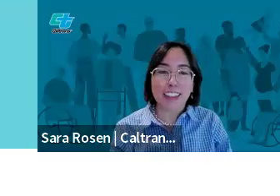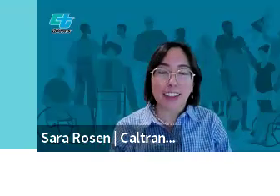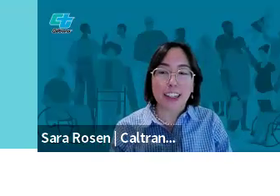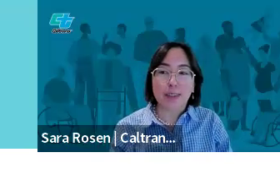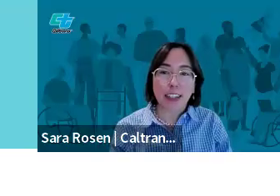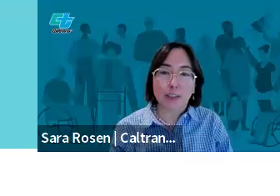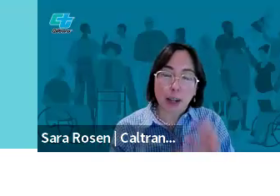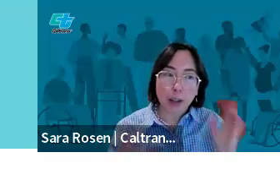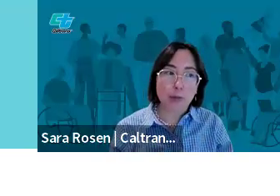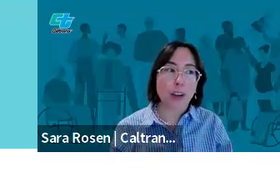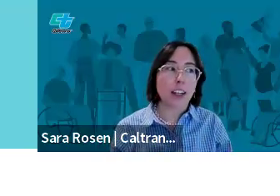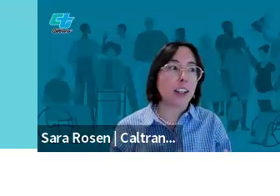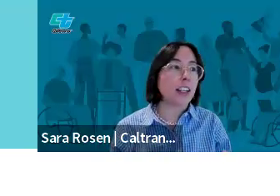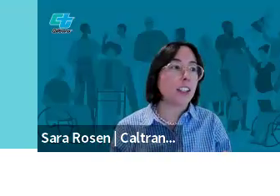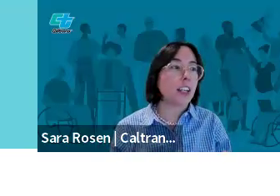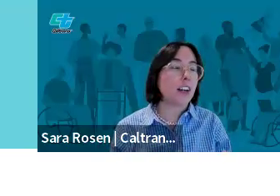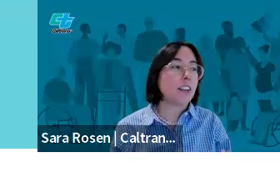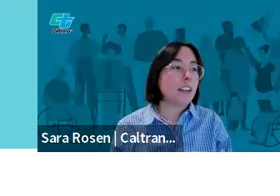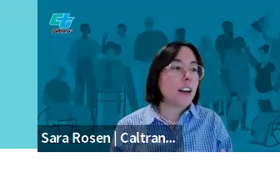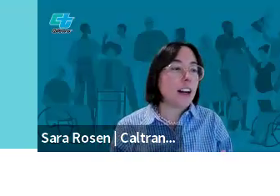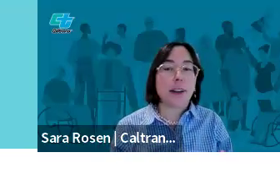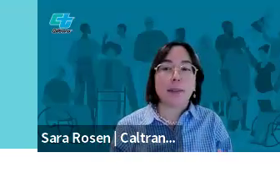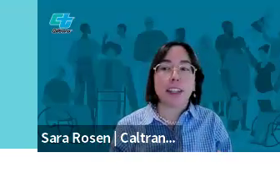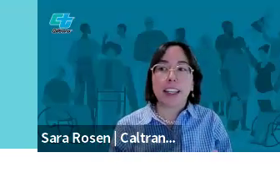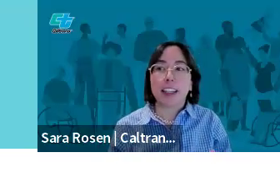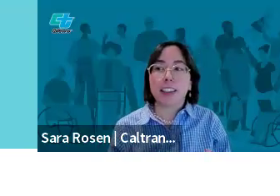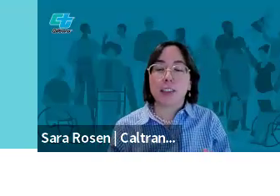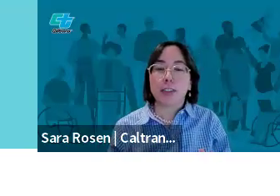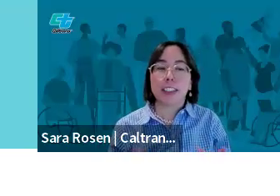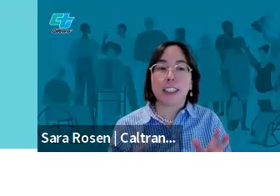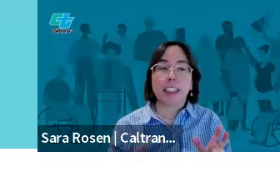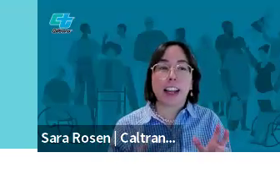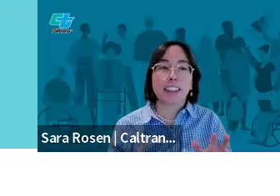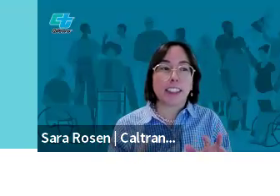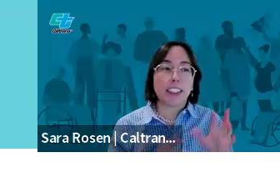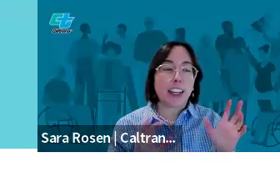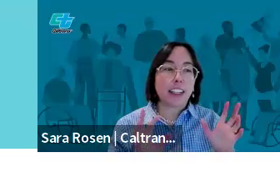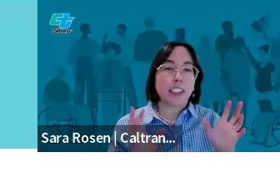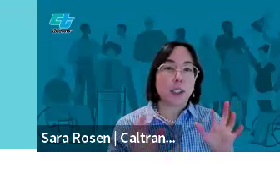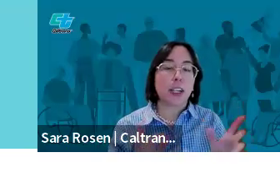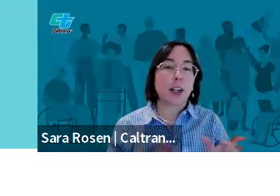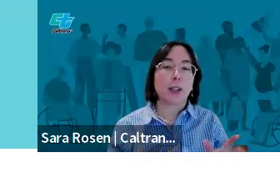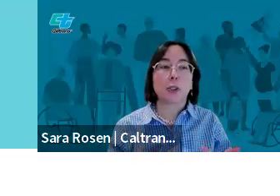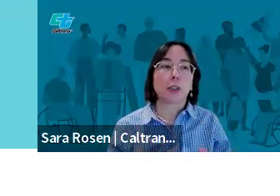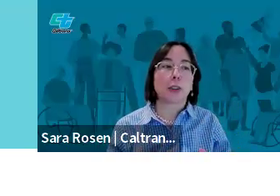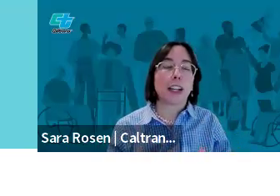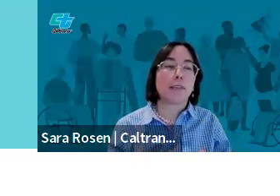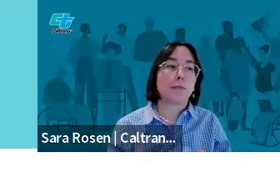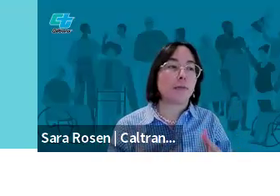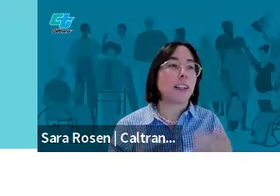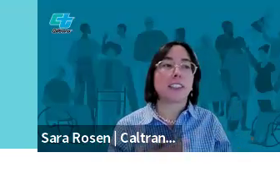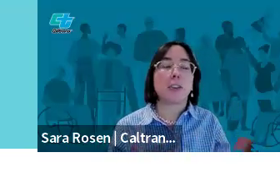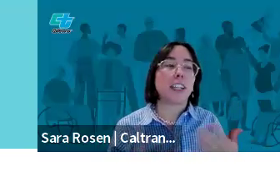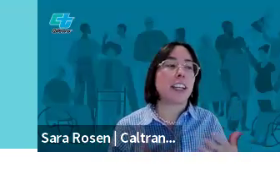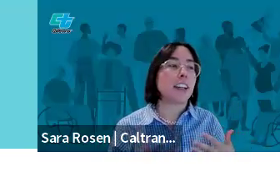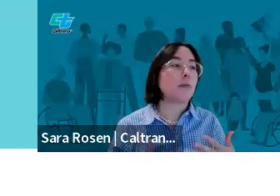So that is kind of chapter 4 in a nutshell. I'm going to hand it over to Cassidy to kind of just share her screen